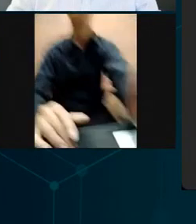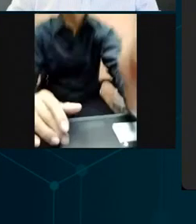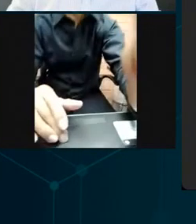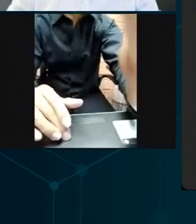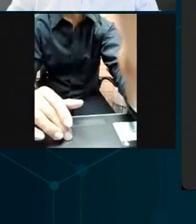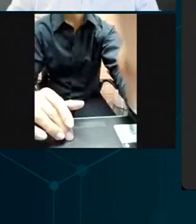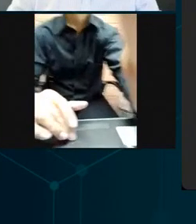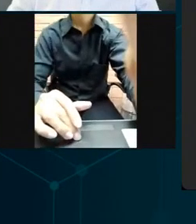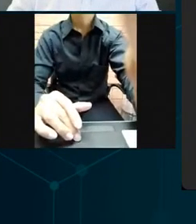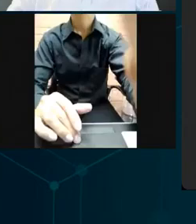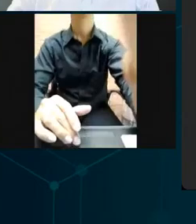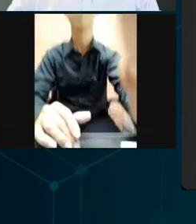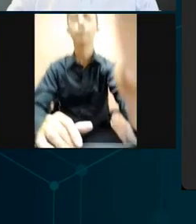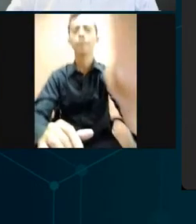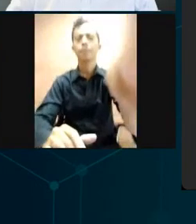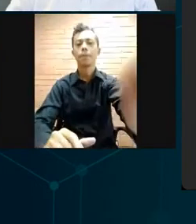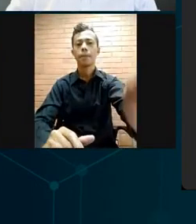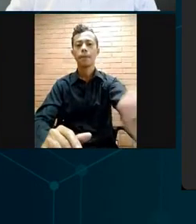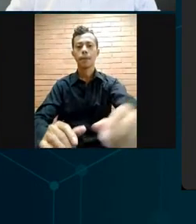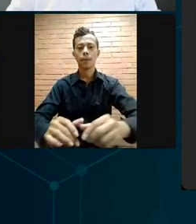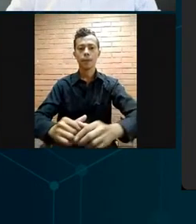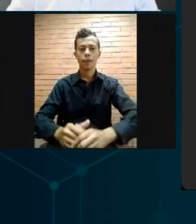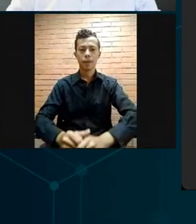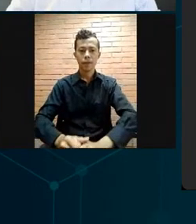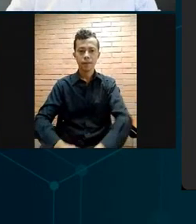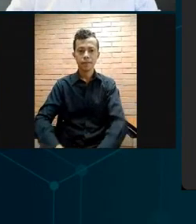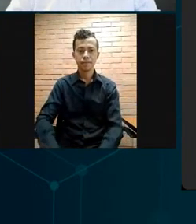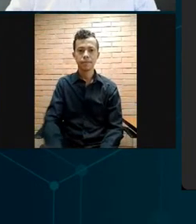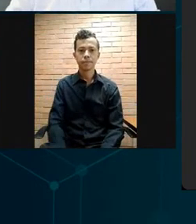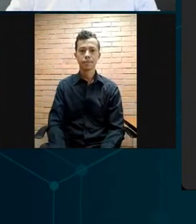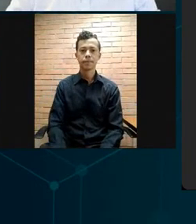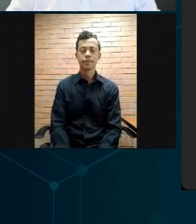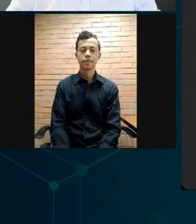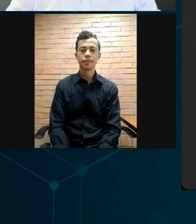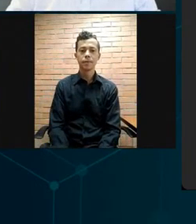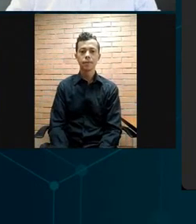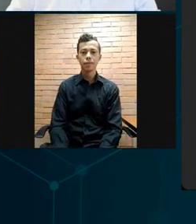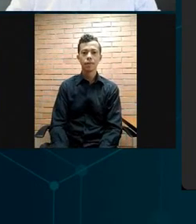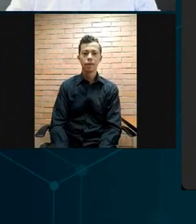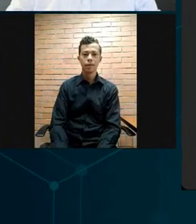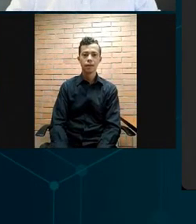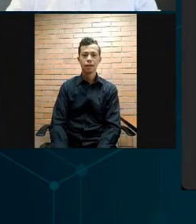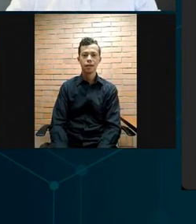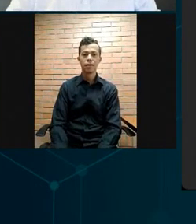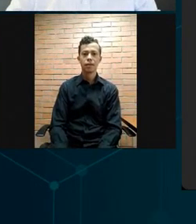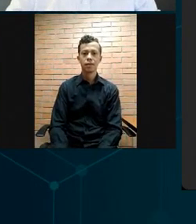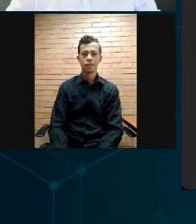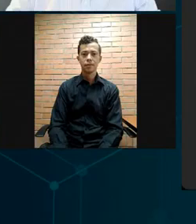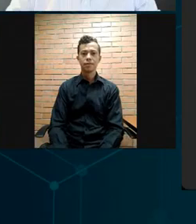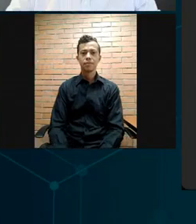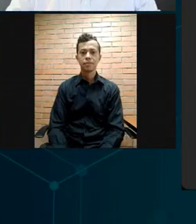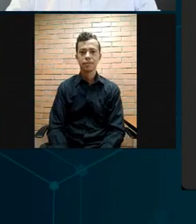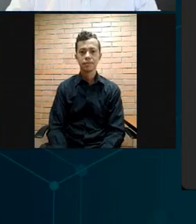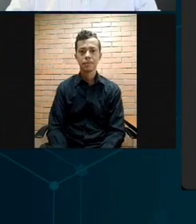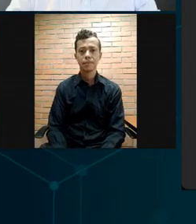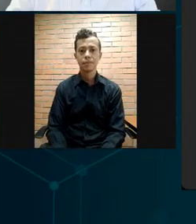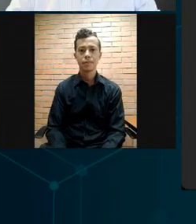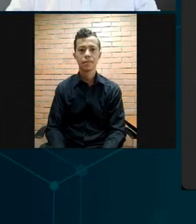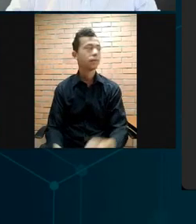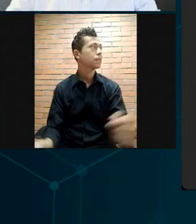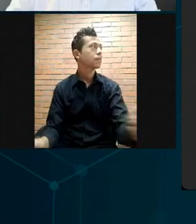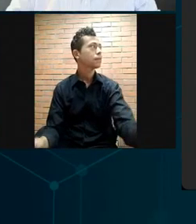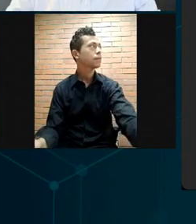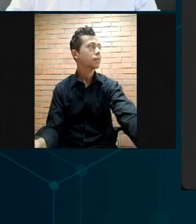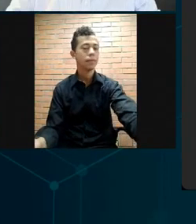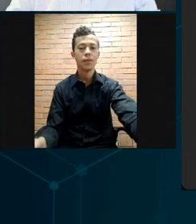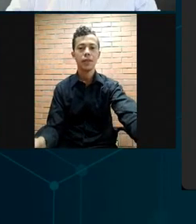John, can you hear me? Just making sure that we're back on. I think you might be muted if you can hear